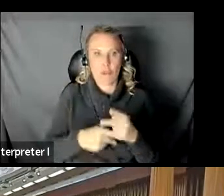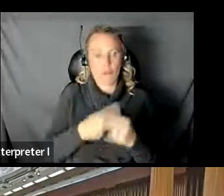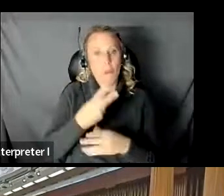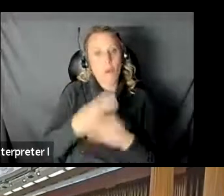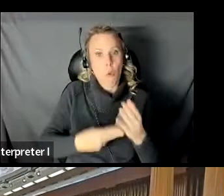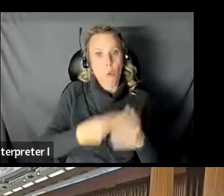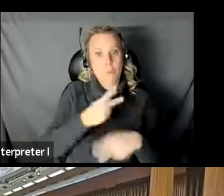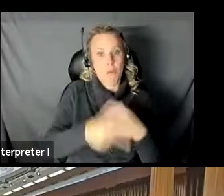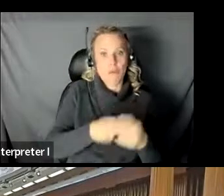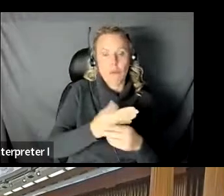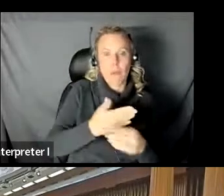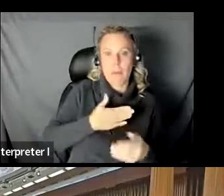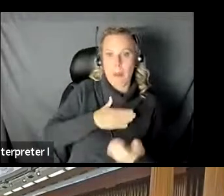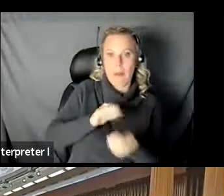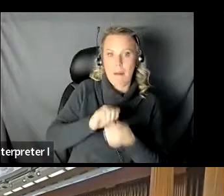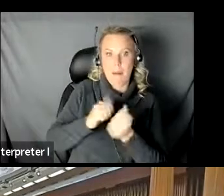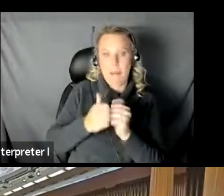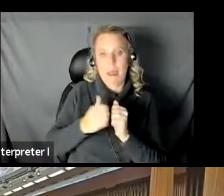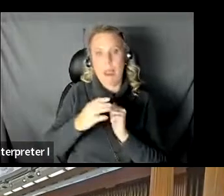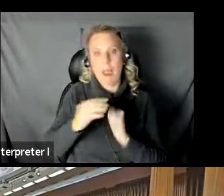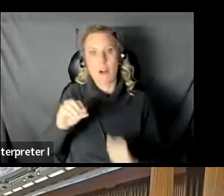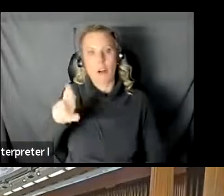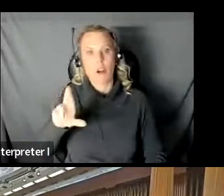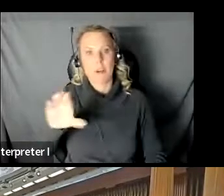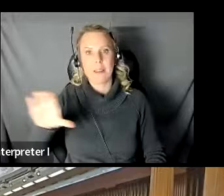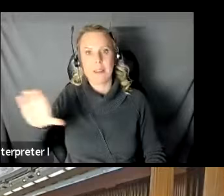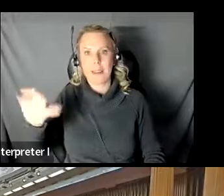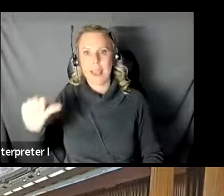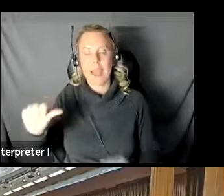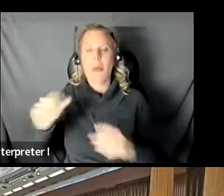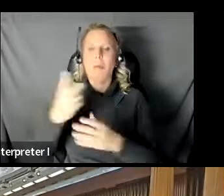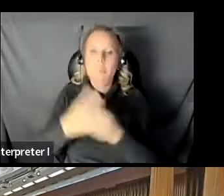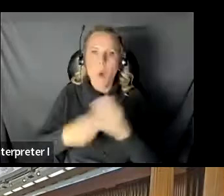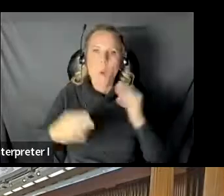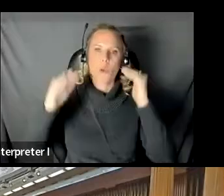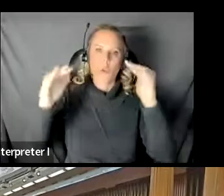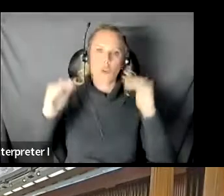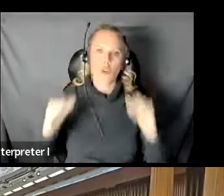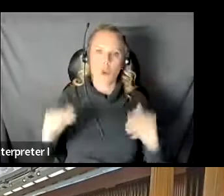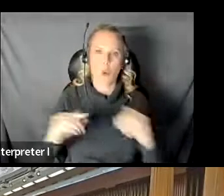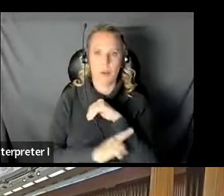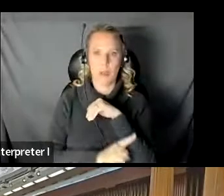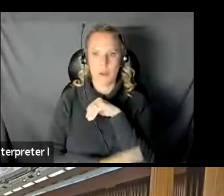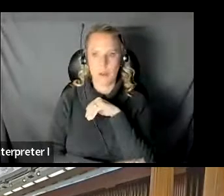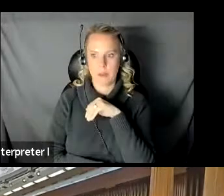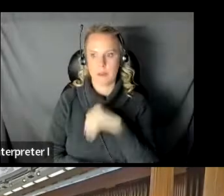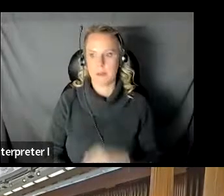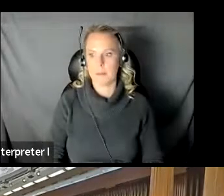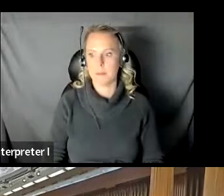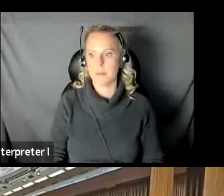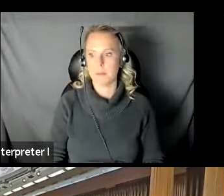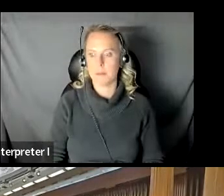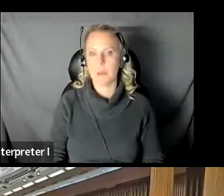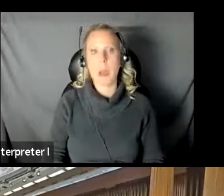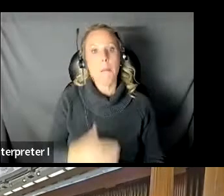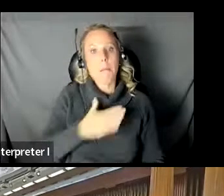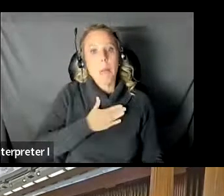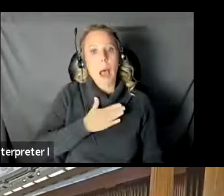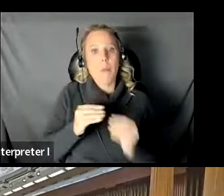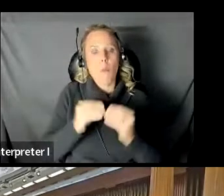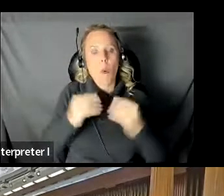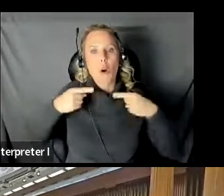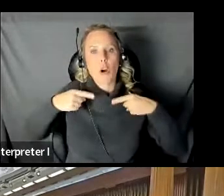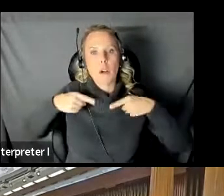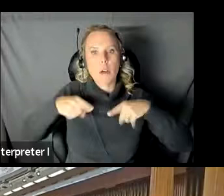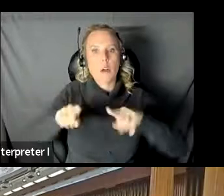my amendment and the RCCA, both lower penalties for these offenses. Mine makes it more commensurate with